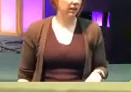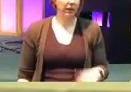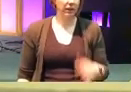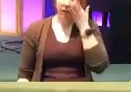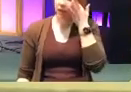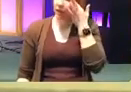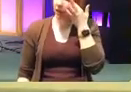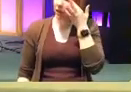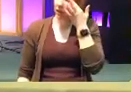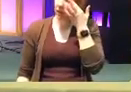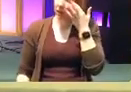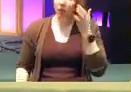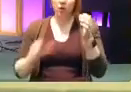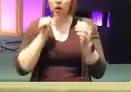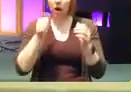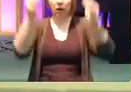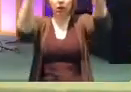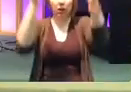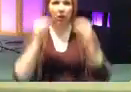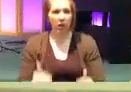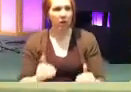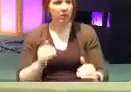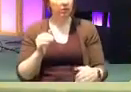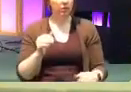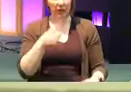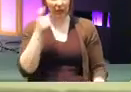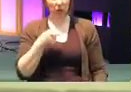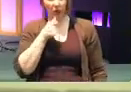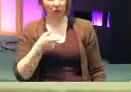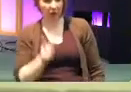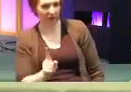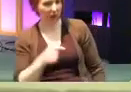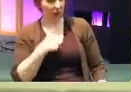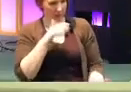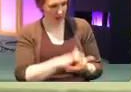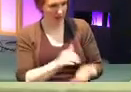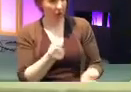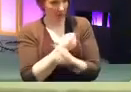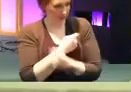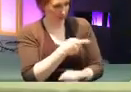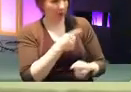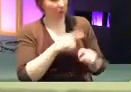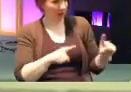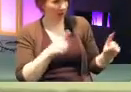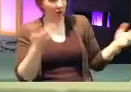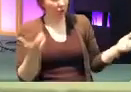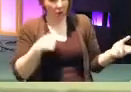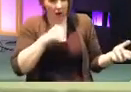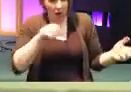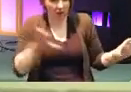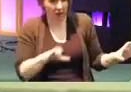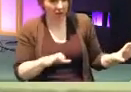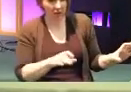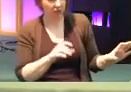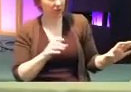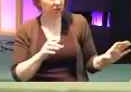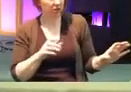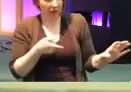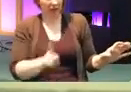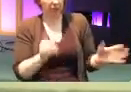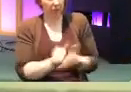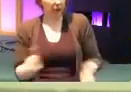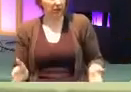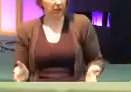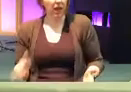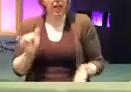We're not going to lower everything down just so you don't get offended. I love you. I believe in you. You do what you need to do. But we're not going to back down from that. And I will tell you